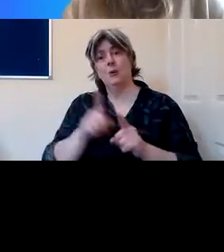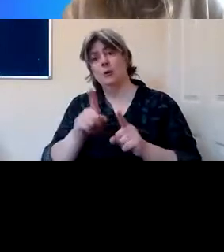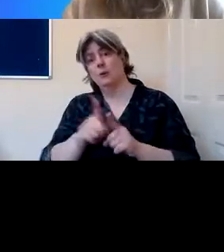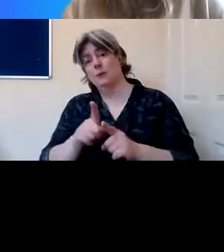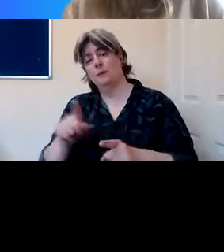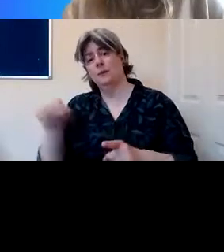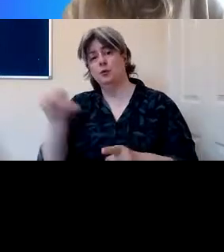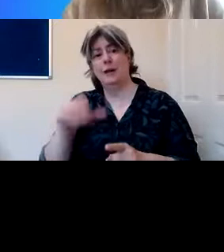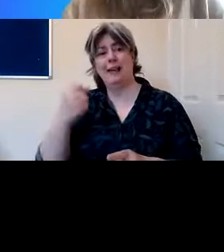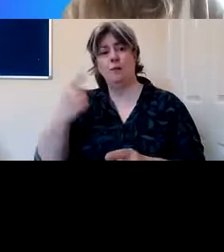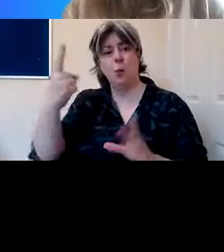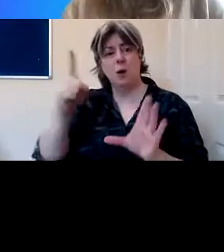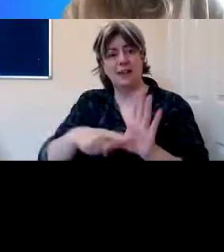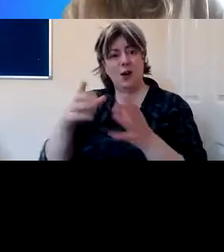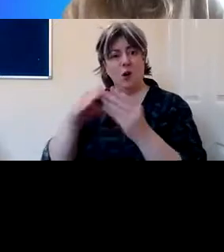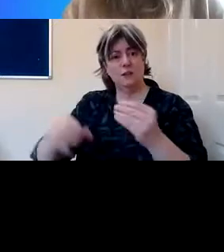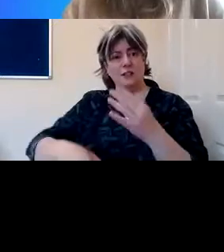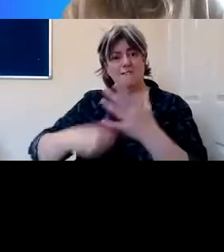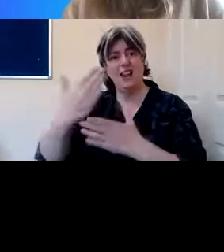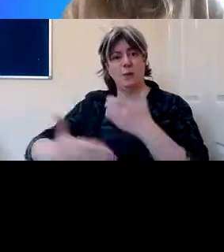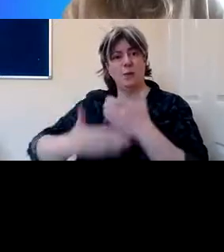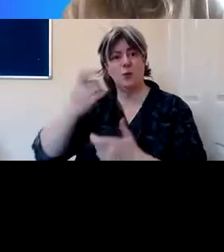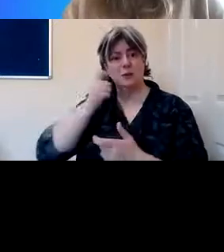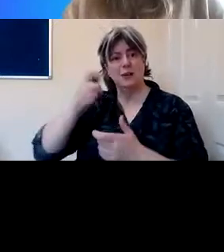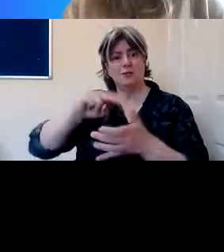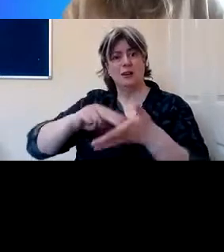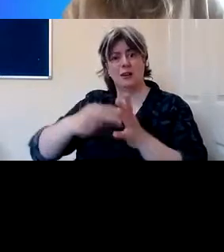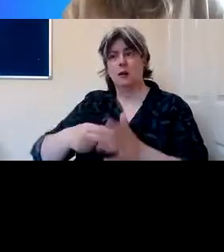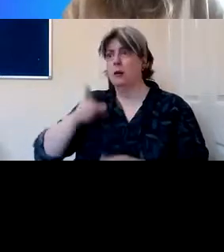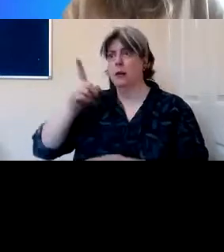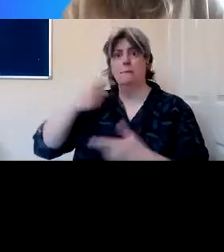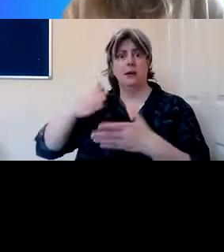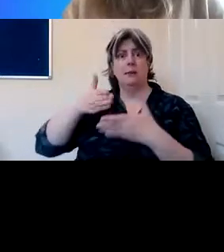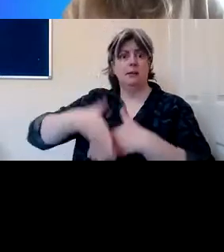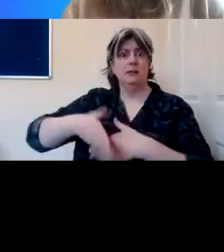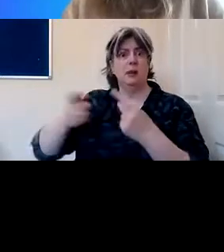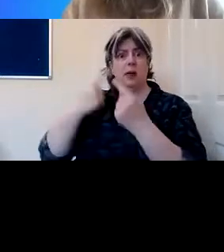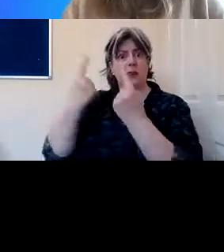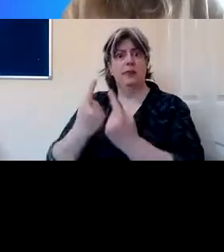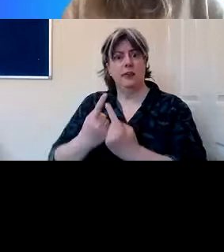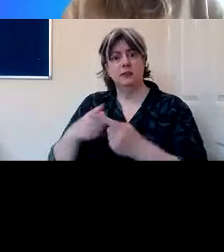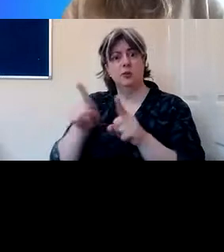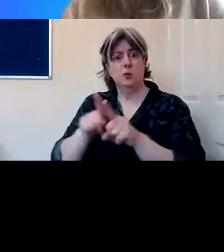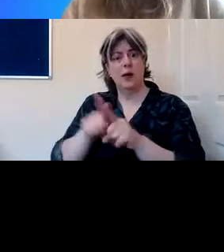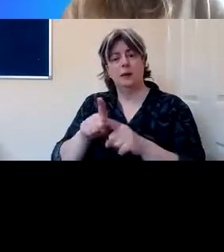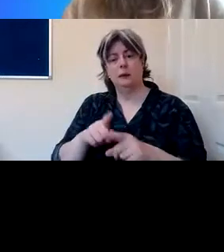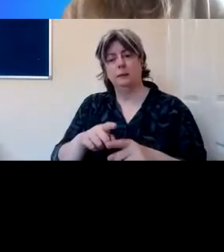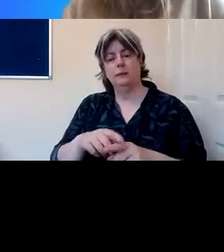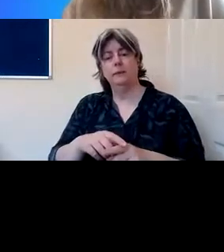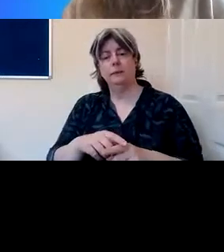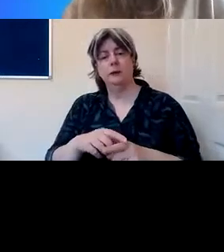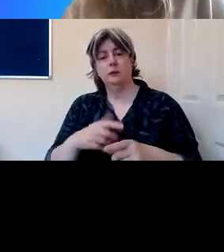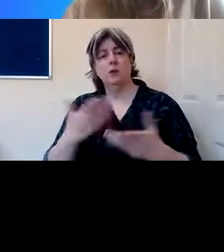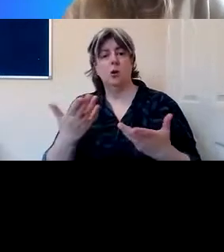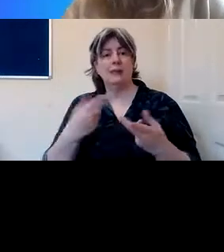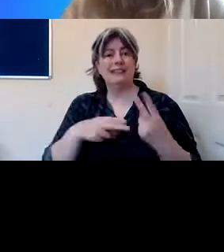year off to develop those new inspection arrangements, have obviously been busy with other things as well. So it's whether or not everybody